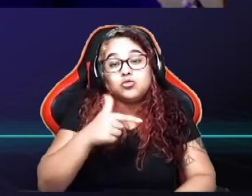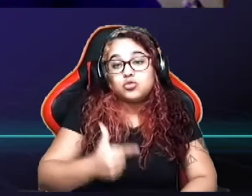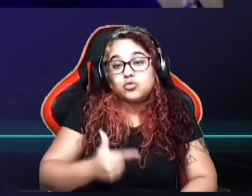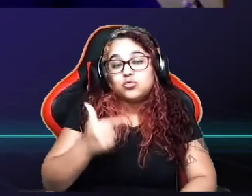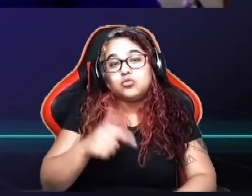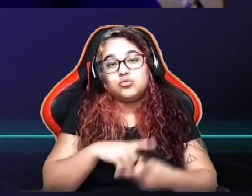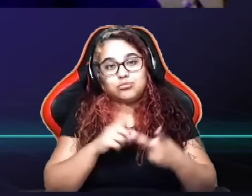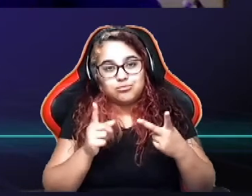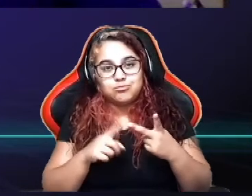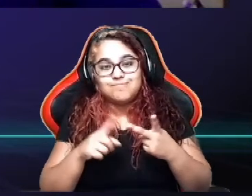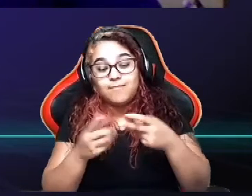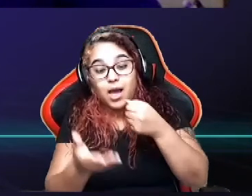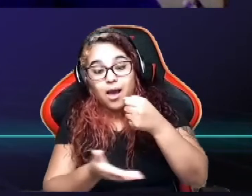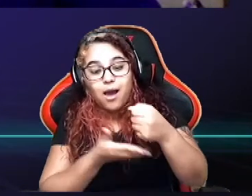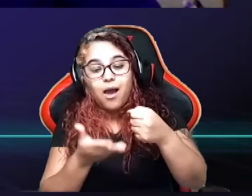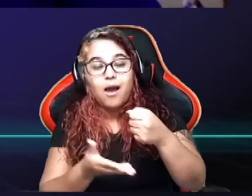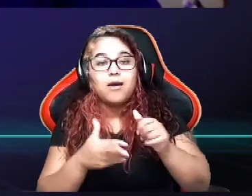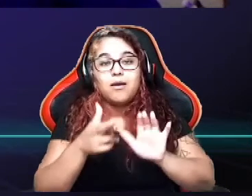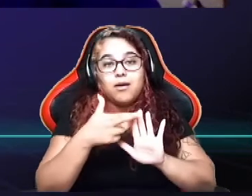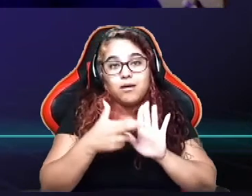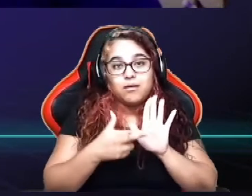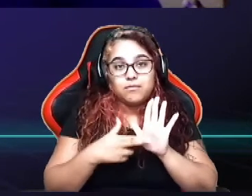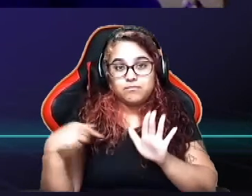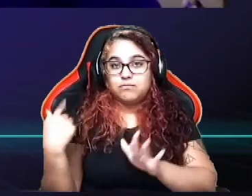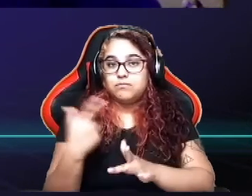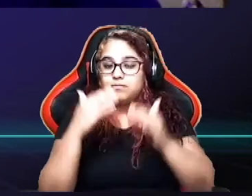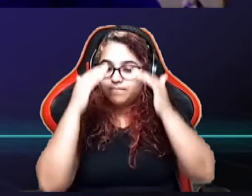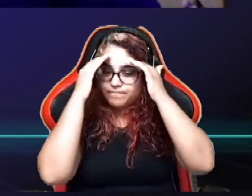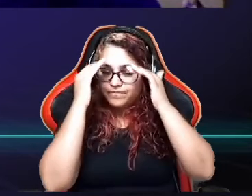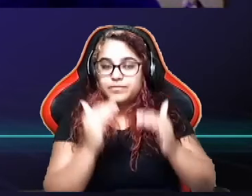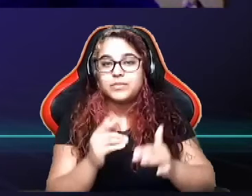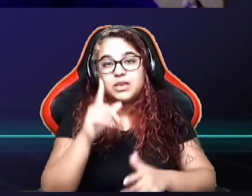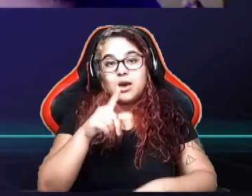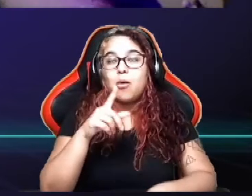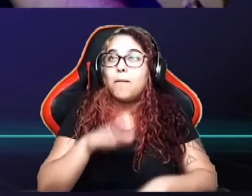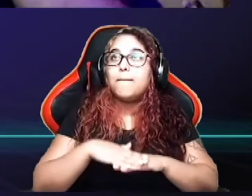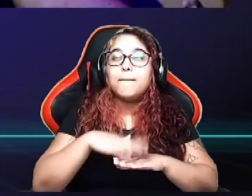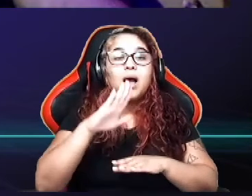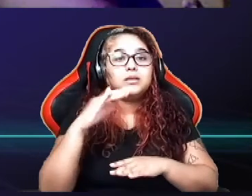the second pillar that we're working on is